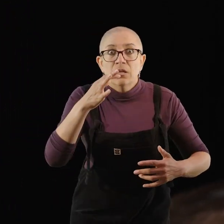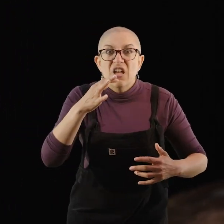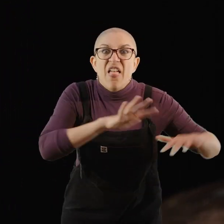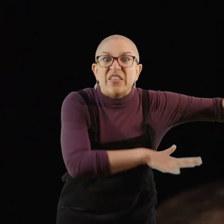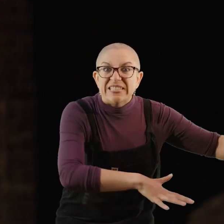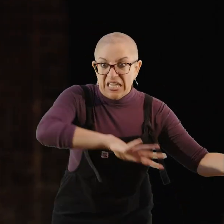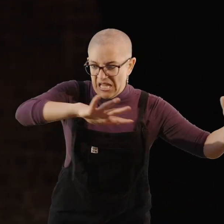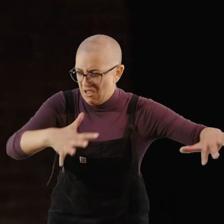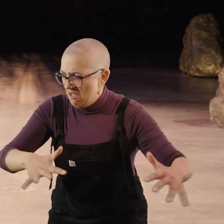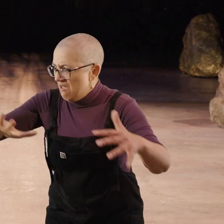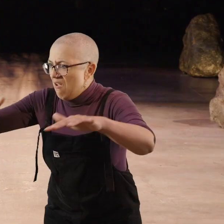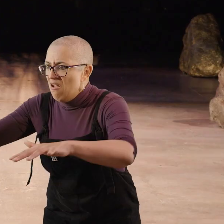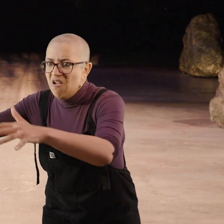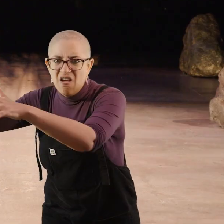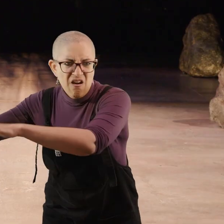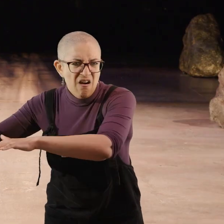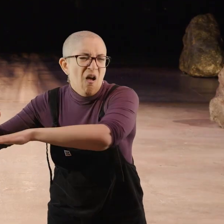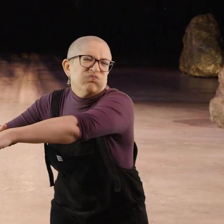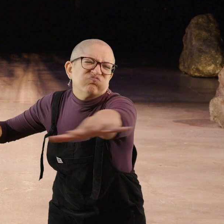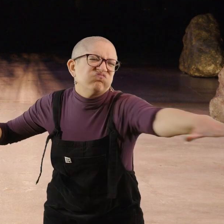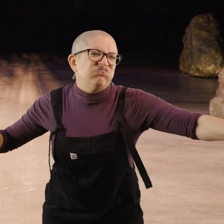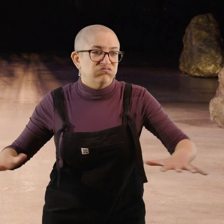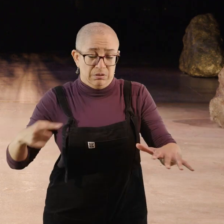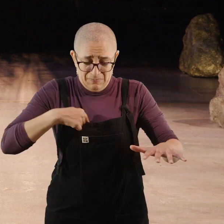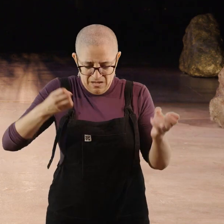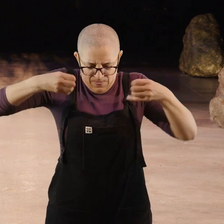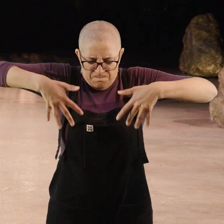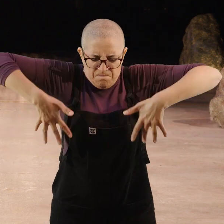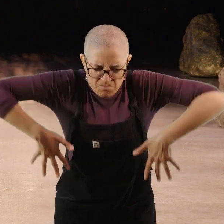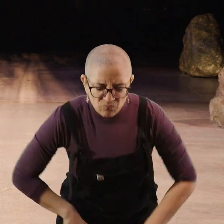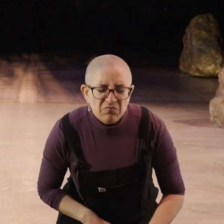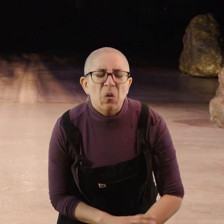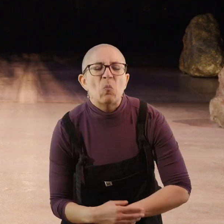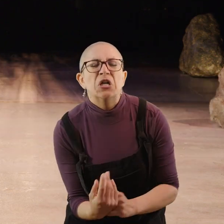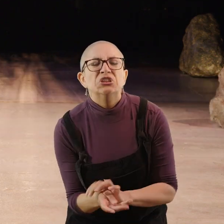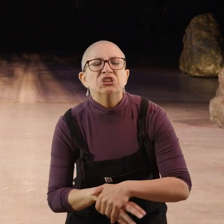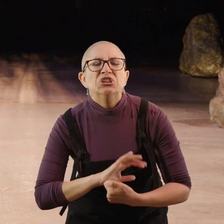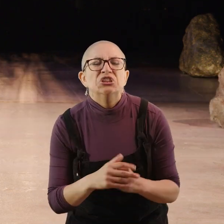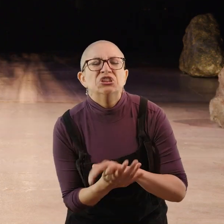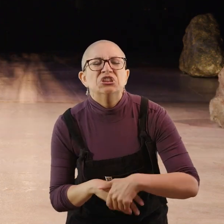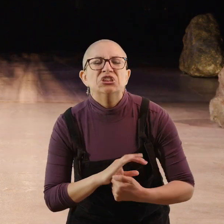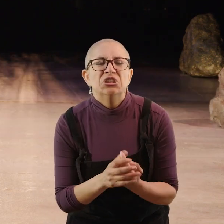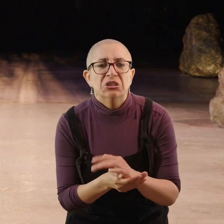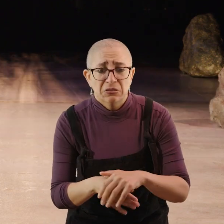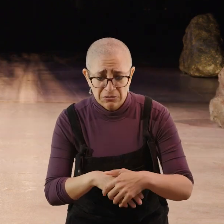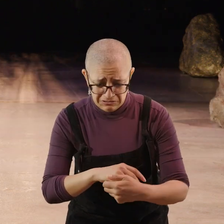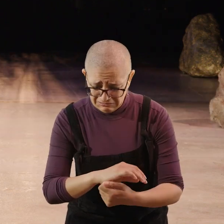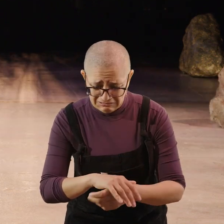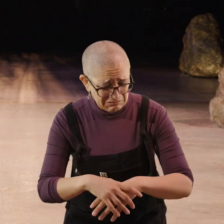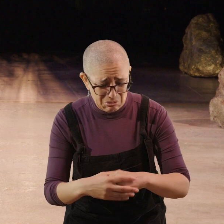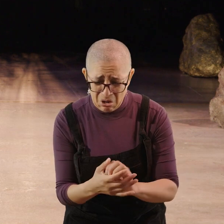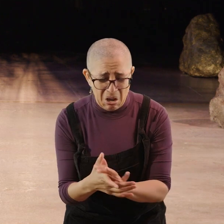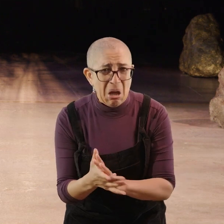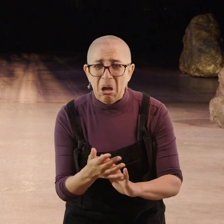blood clean from my hand? No, this, my hand will rather the multitude in the